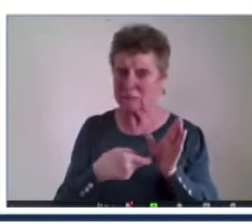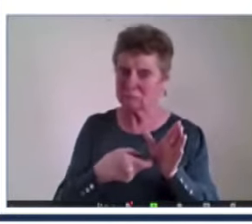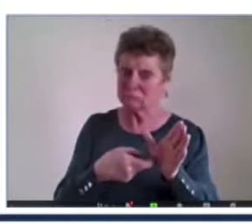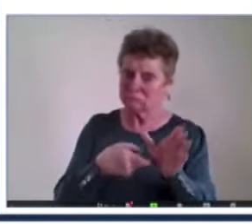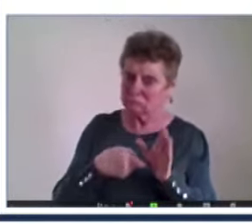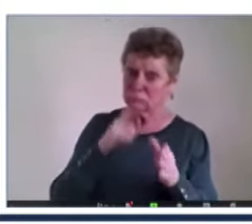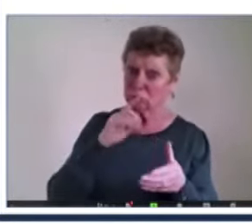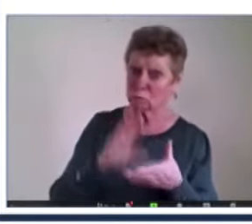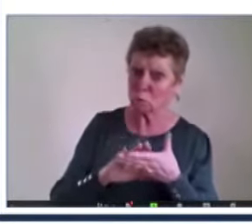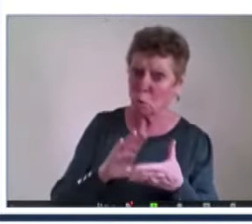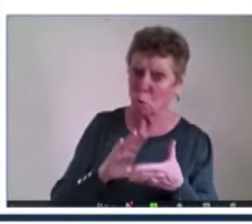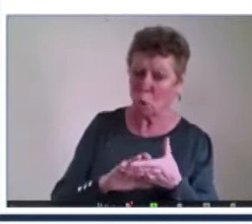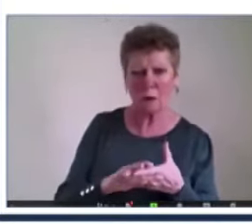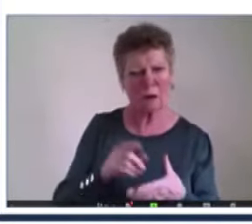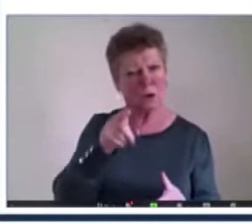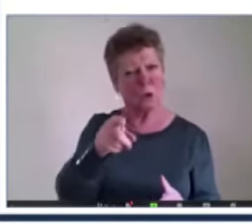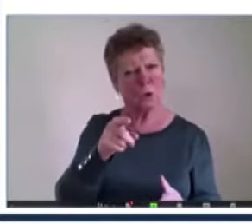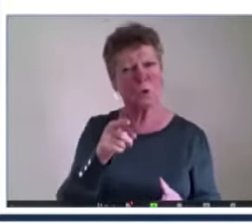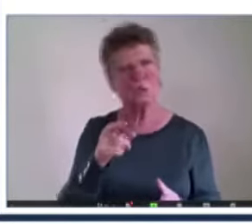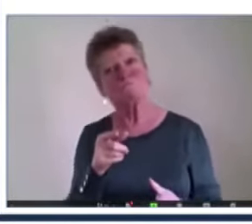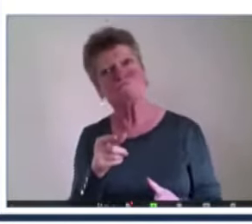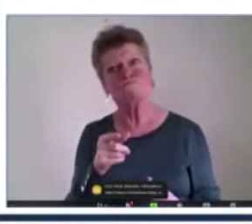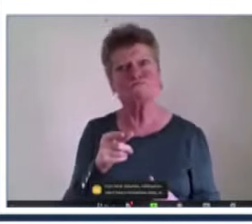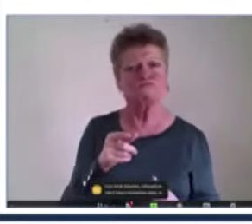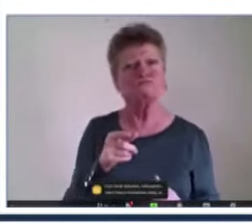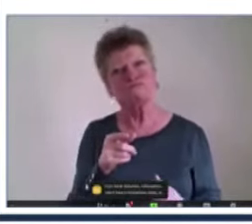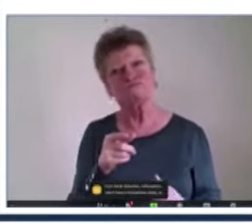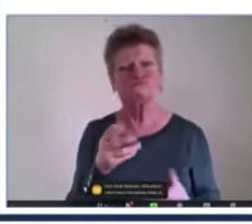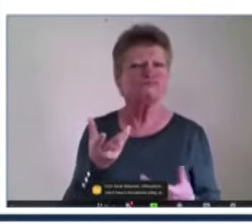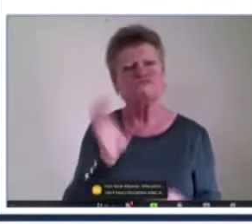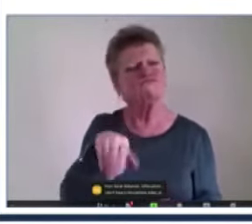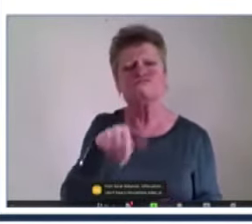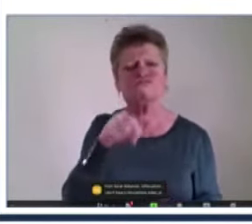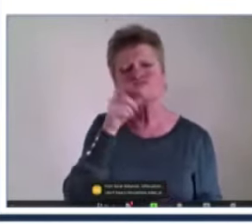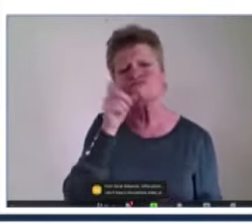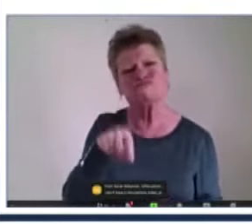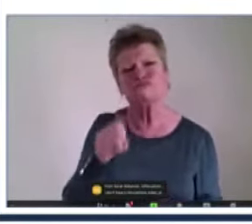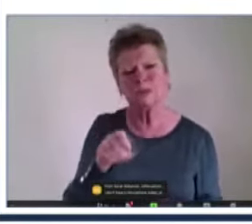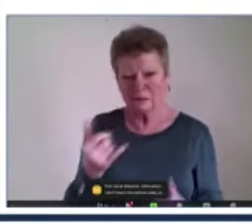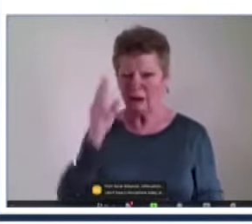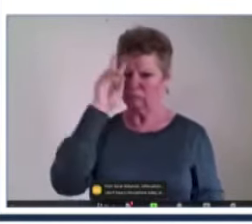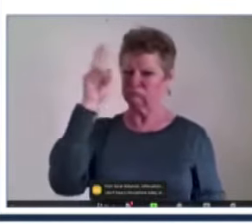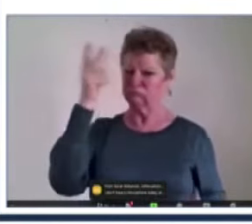in schools, you seemed to suggest that that was not necessary. What changed?